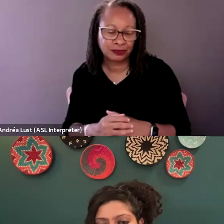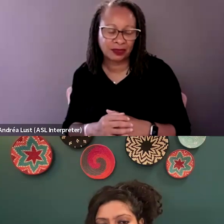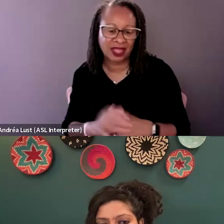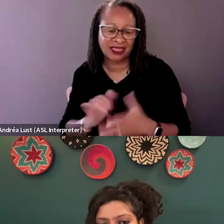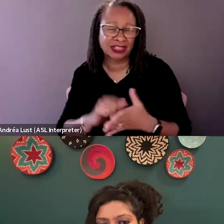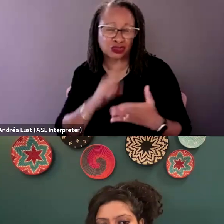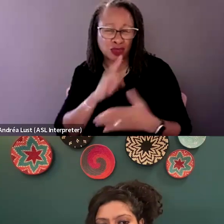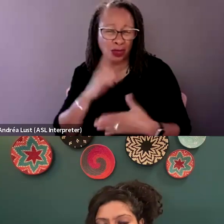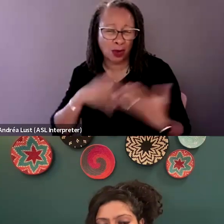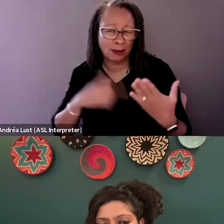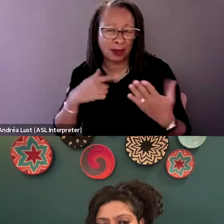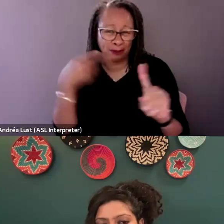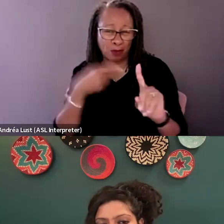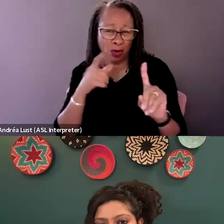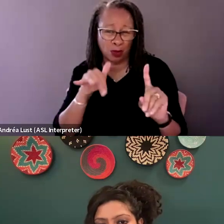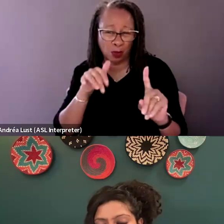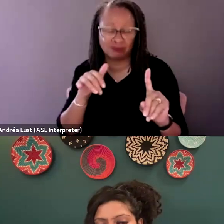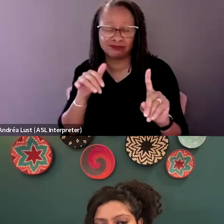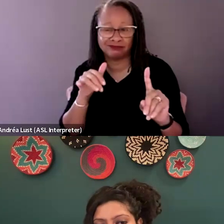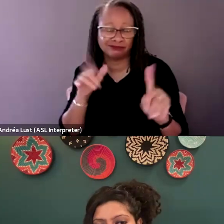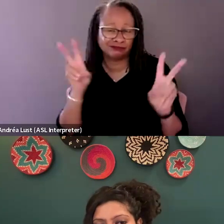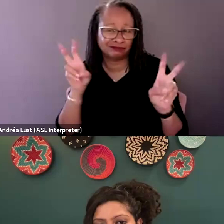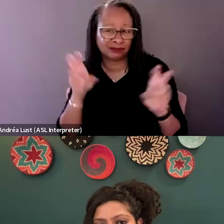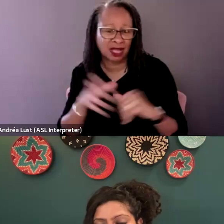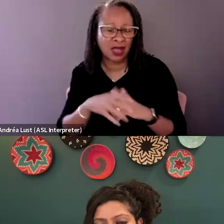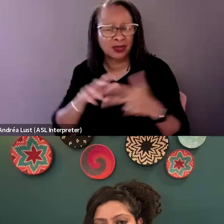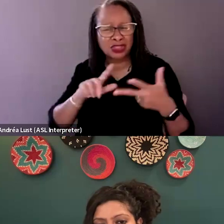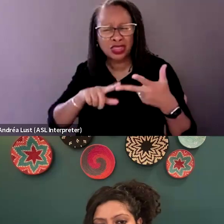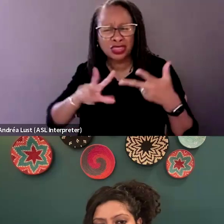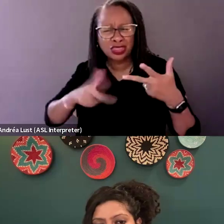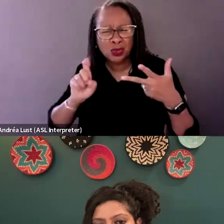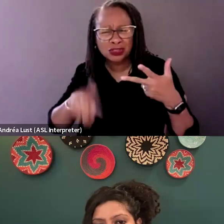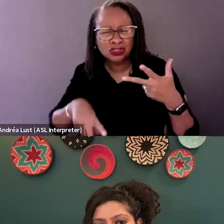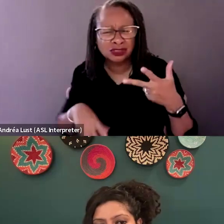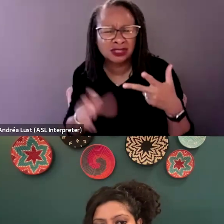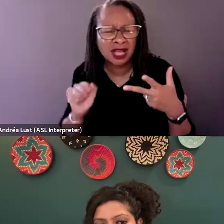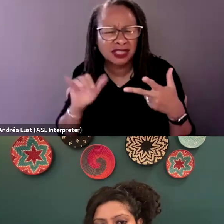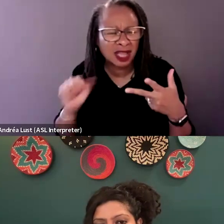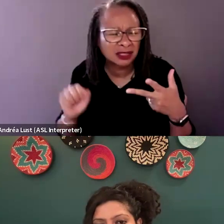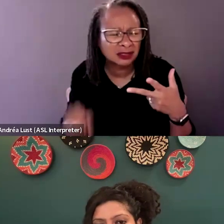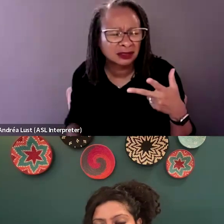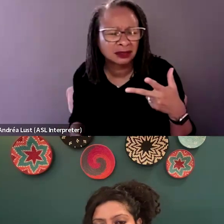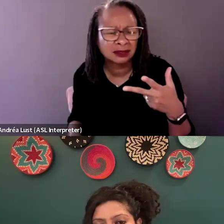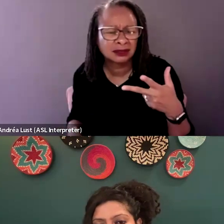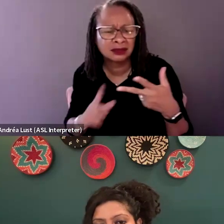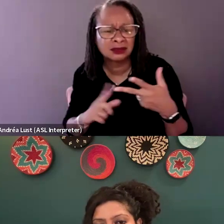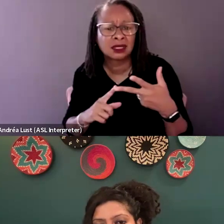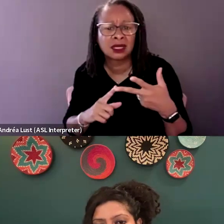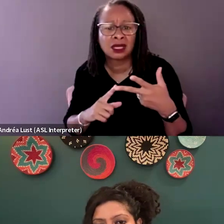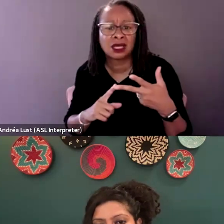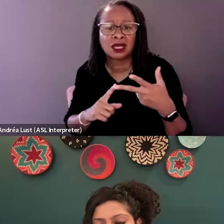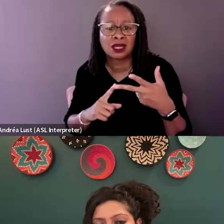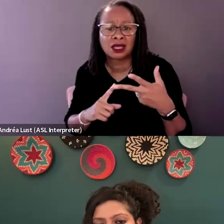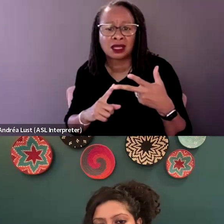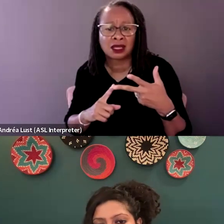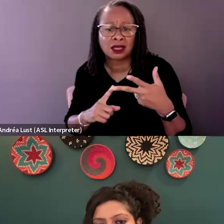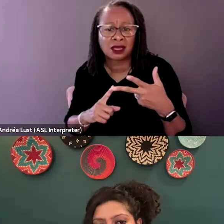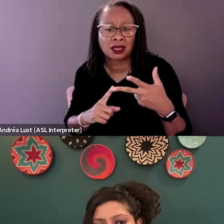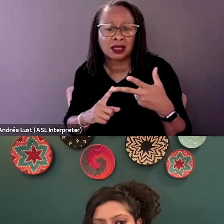it's not easy depending on the model that you're in. Unlike Koval, my model of production was not foreign co-production; it was private